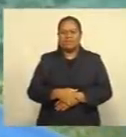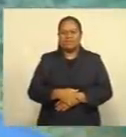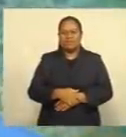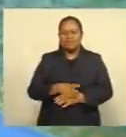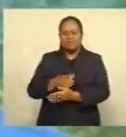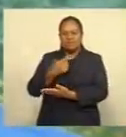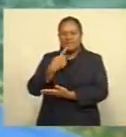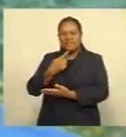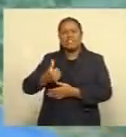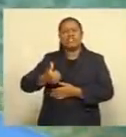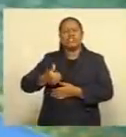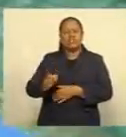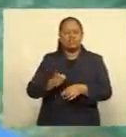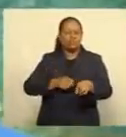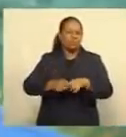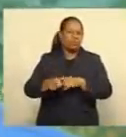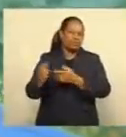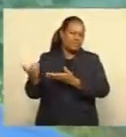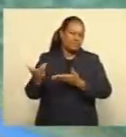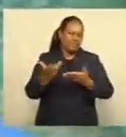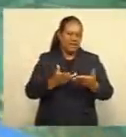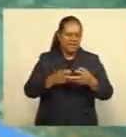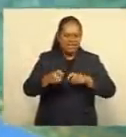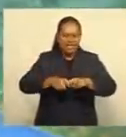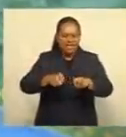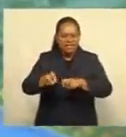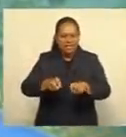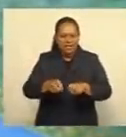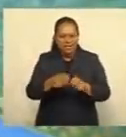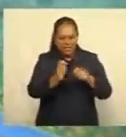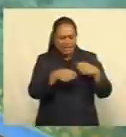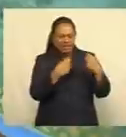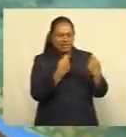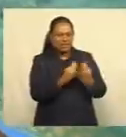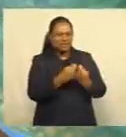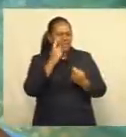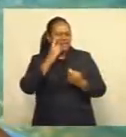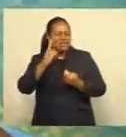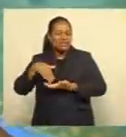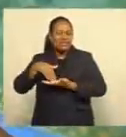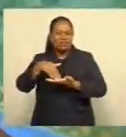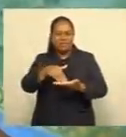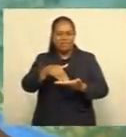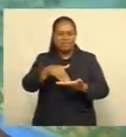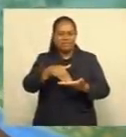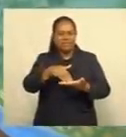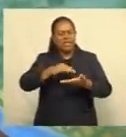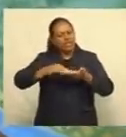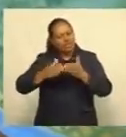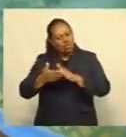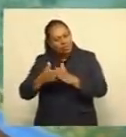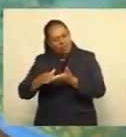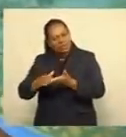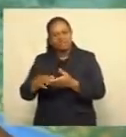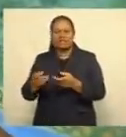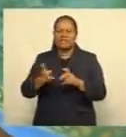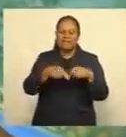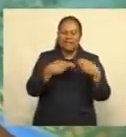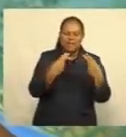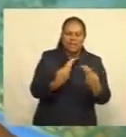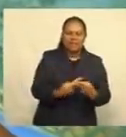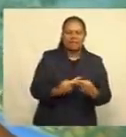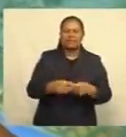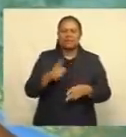We have used a lot in bringing the athletes to Suva. However, we receive a lot of help from the Ngau community in Fiji and abroad, which is funding for us during our